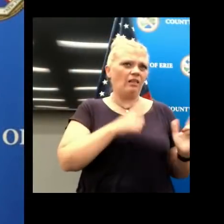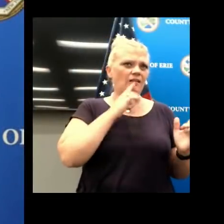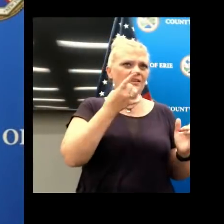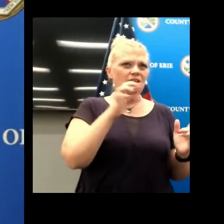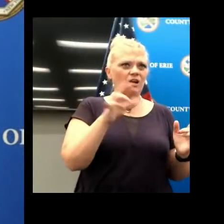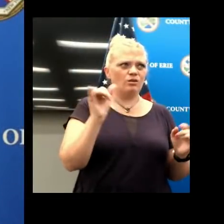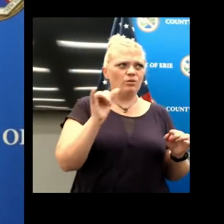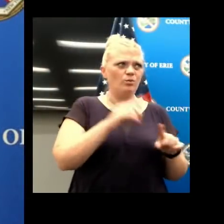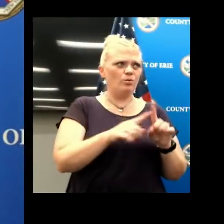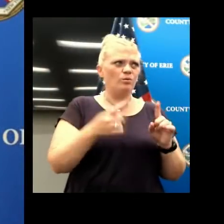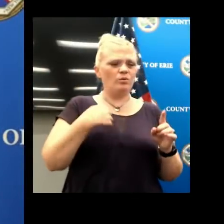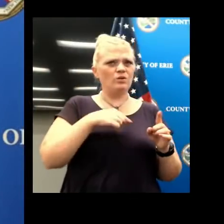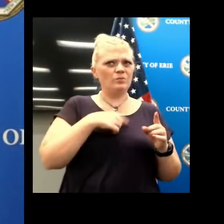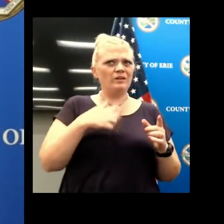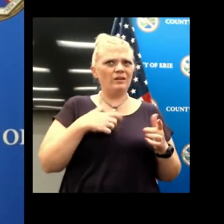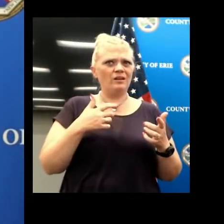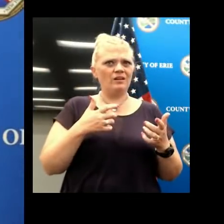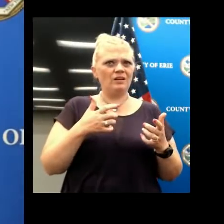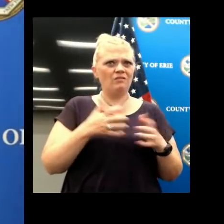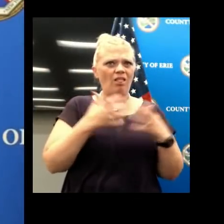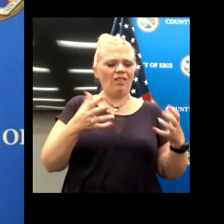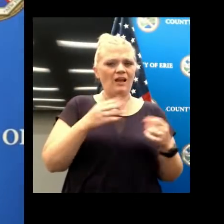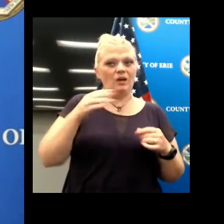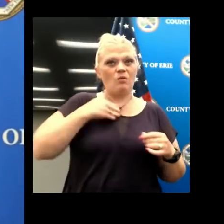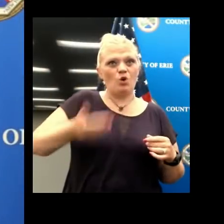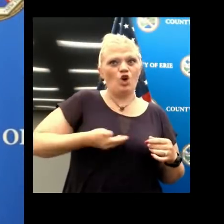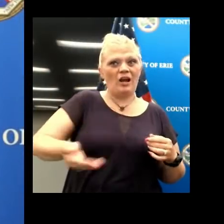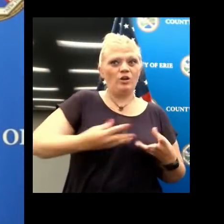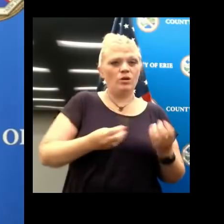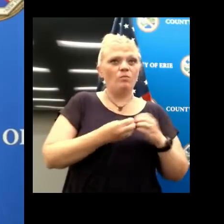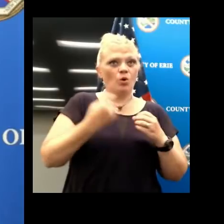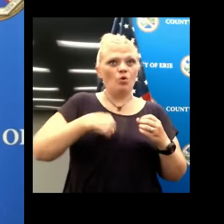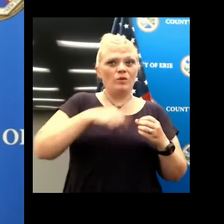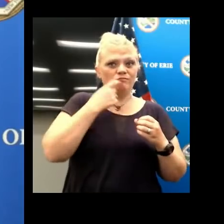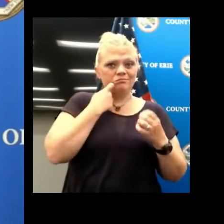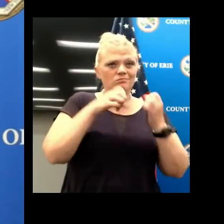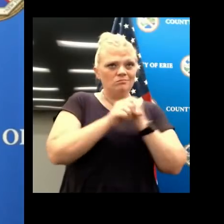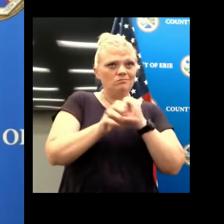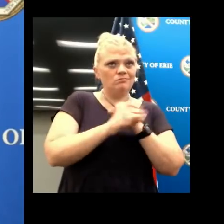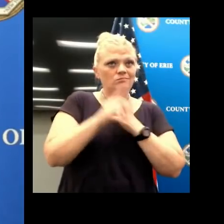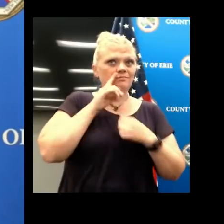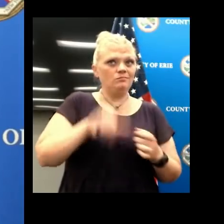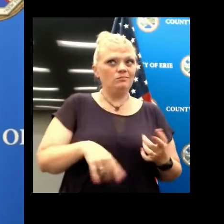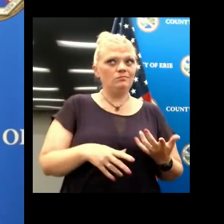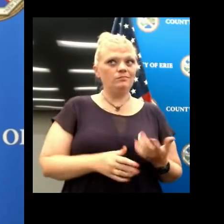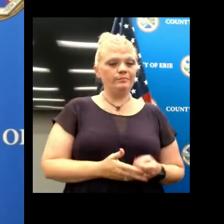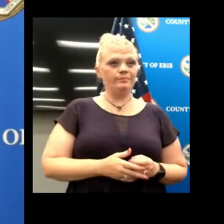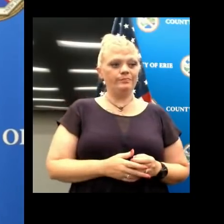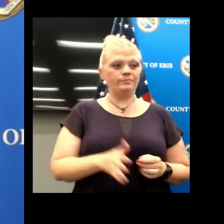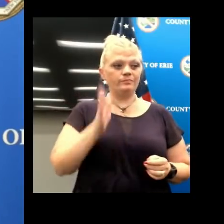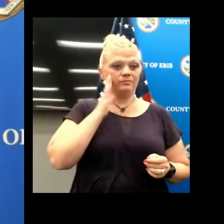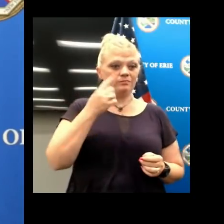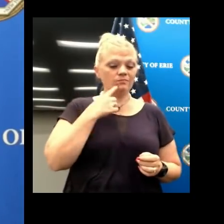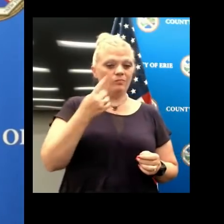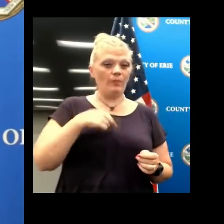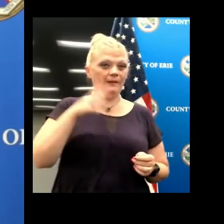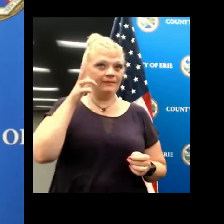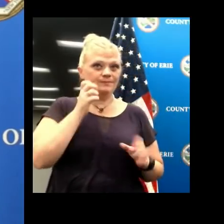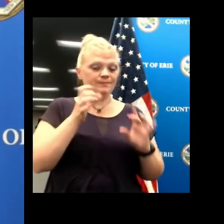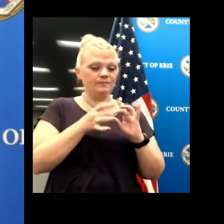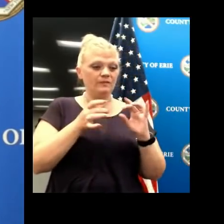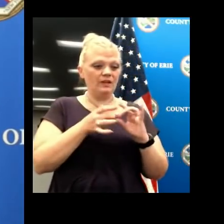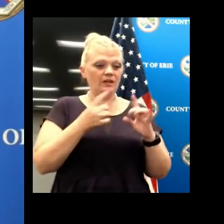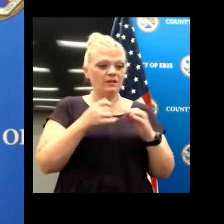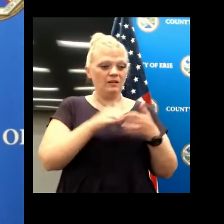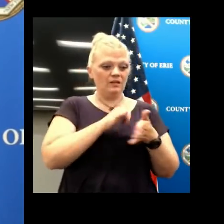we have a sizable amount and we're hiring more. We actually just advertised for more contact tracers. I'll say this, we've heard some statements recently